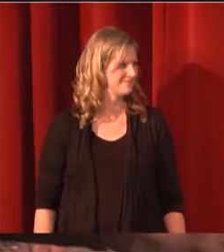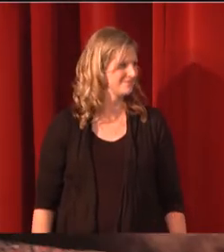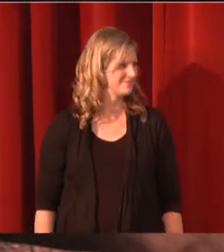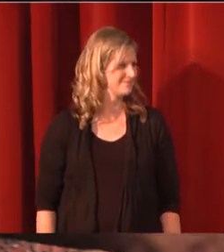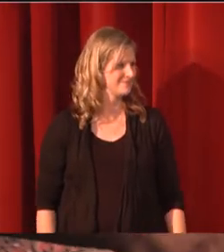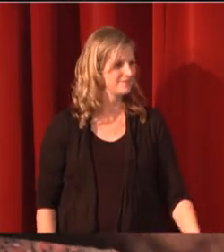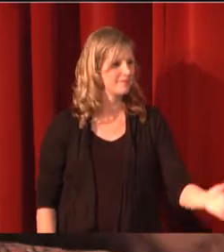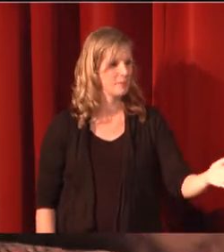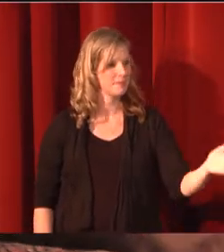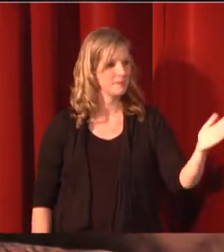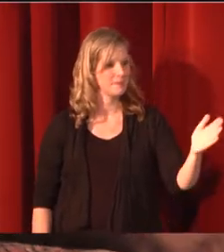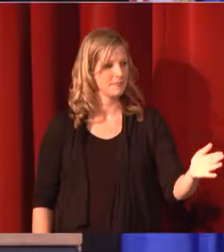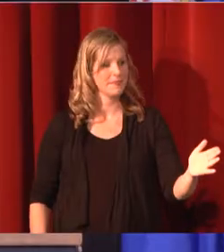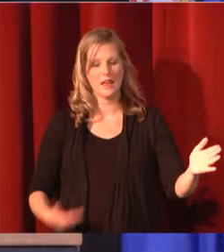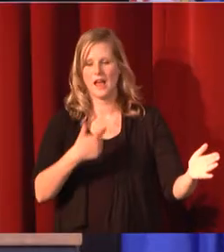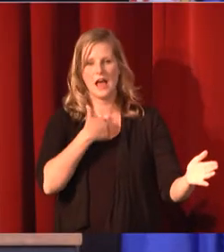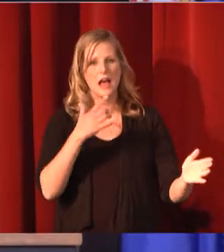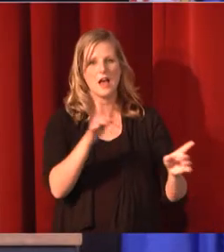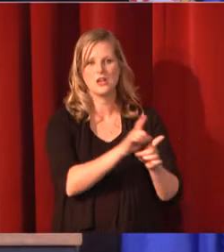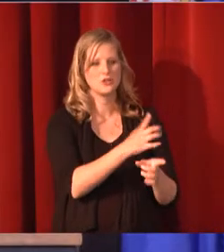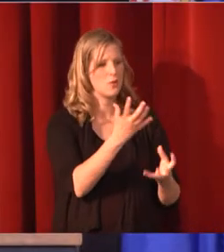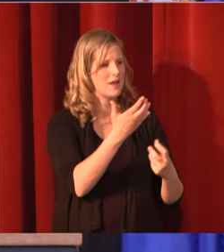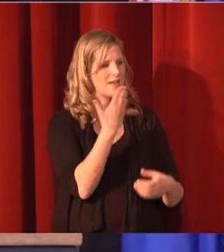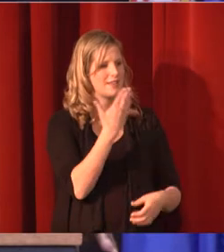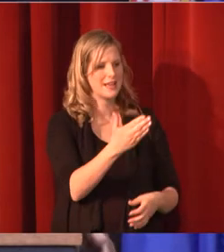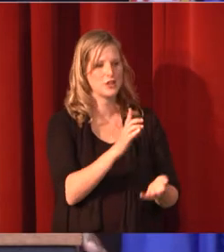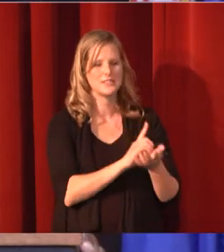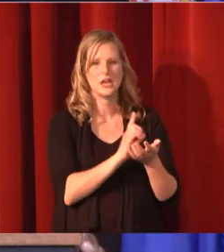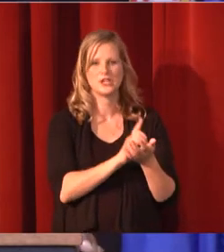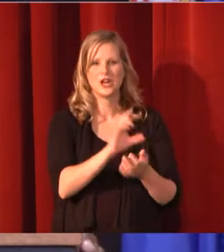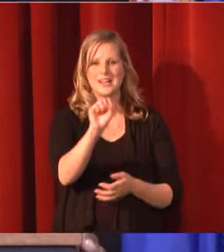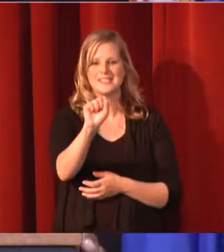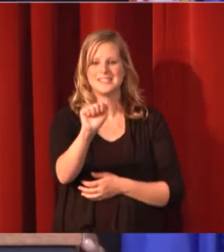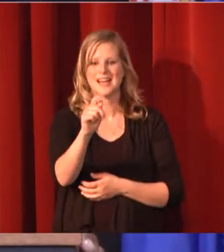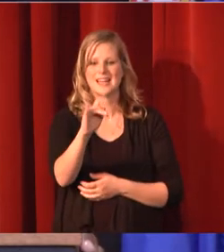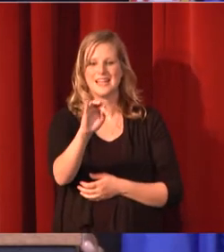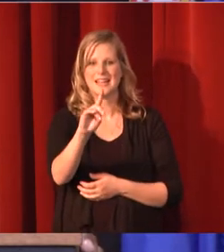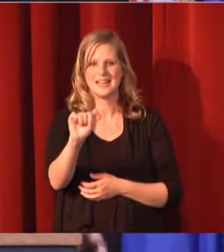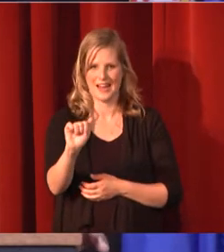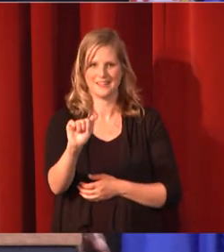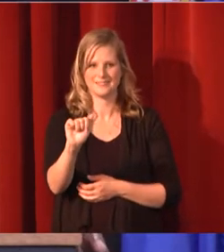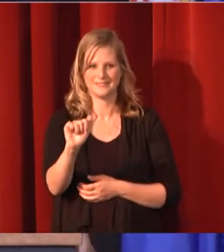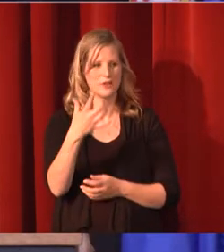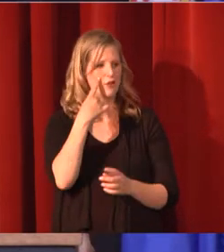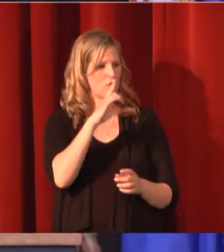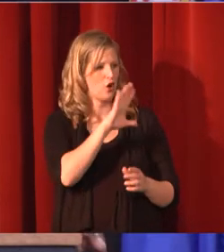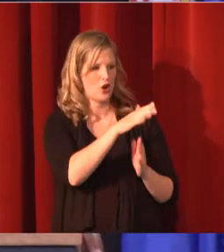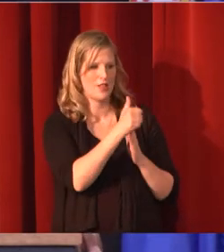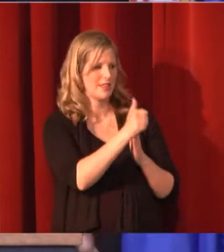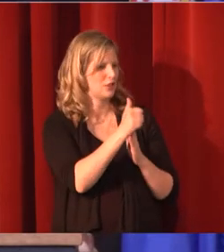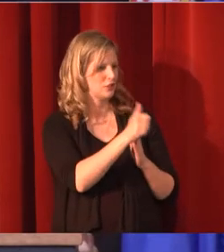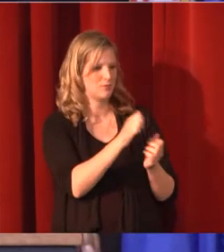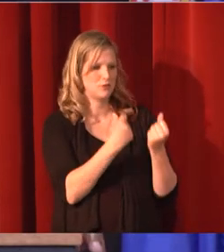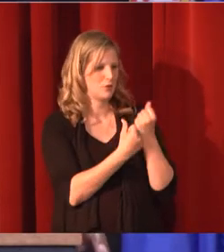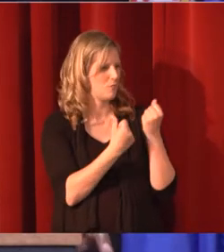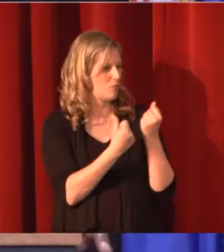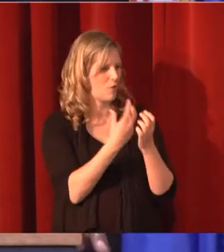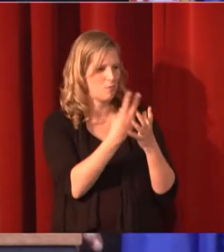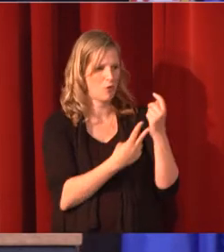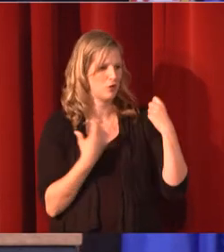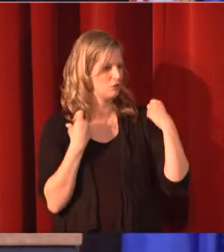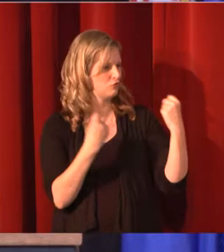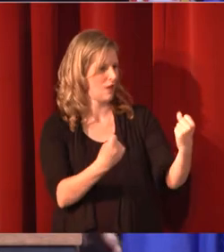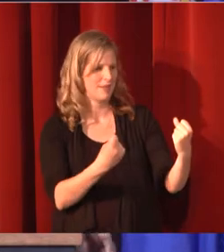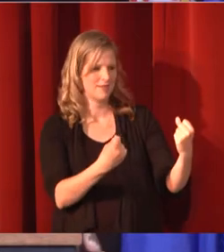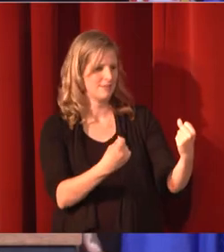and I want to thank dr. sakeena Futrell Carter for her leadership her support and her strength